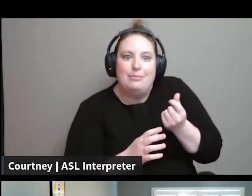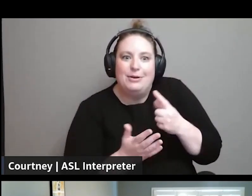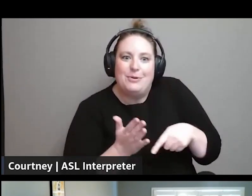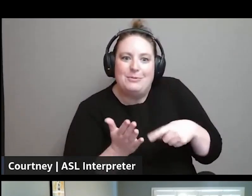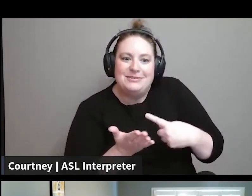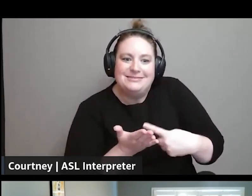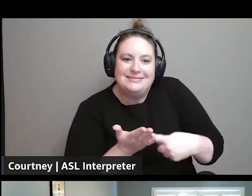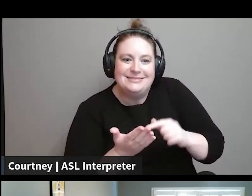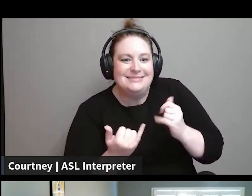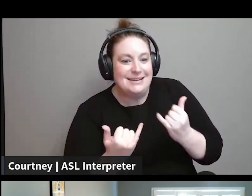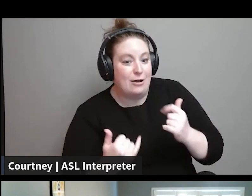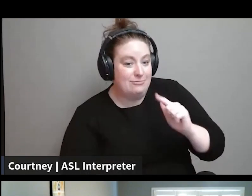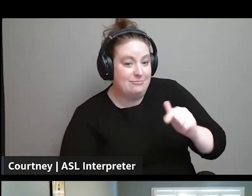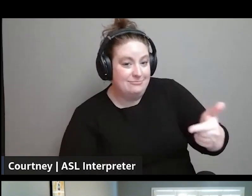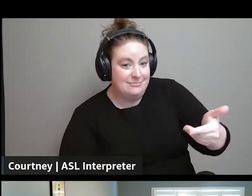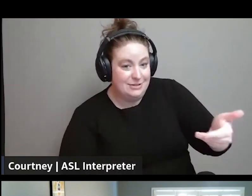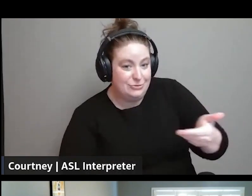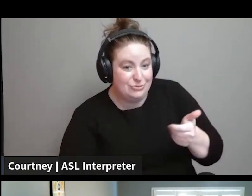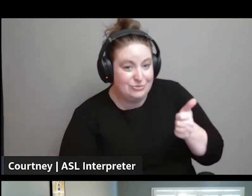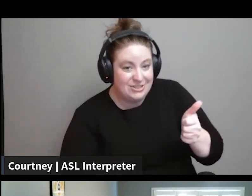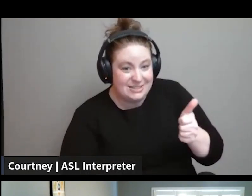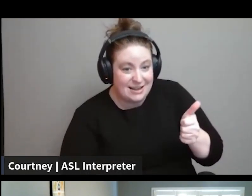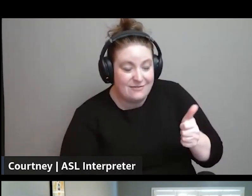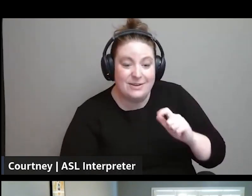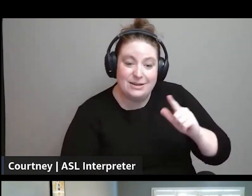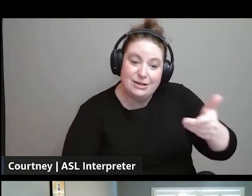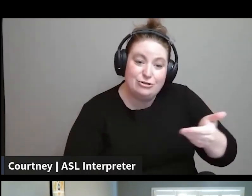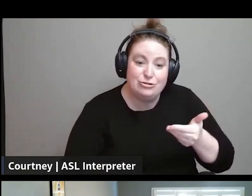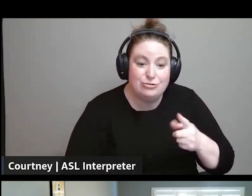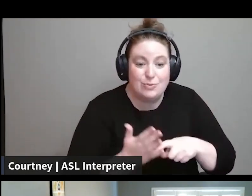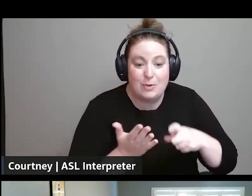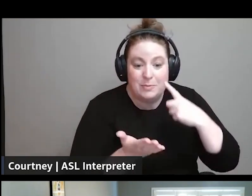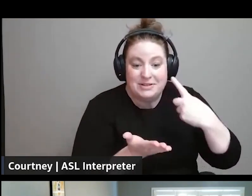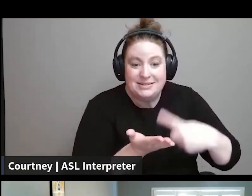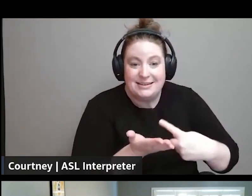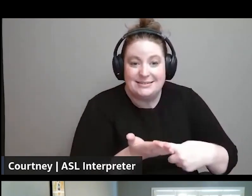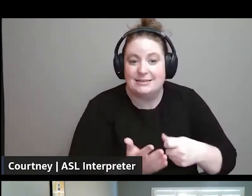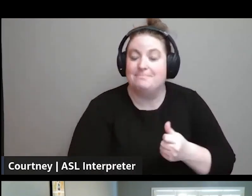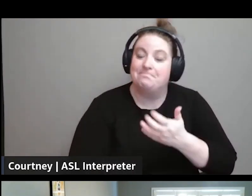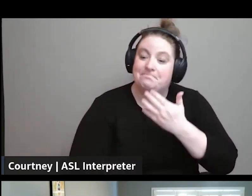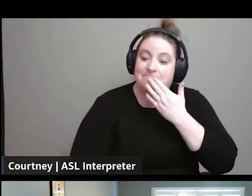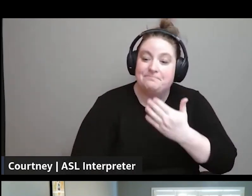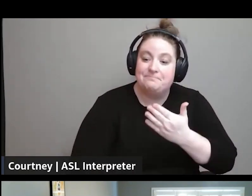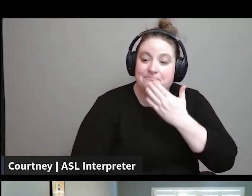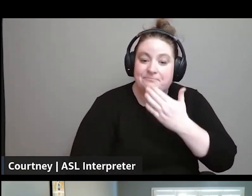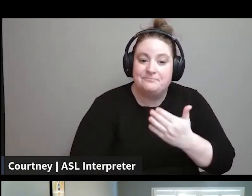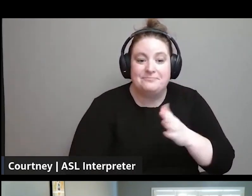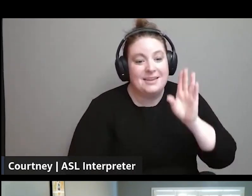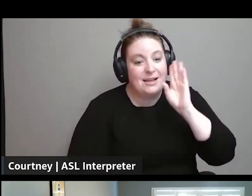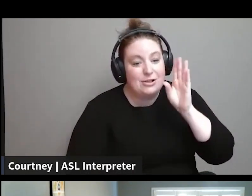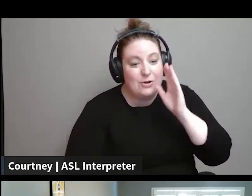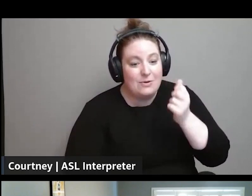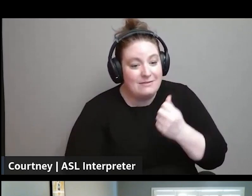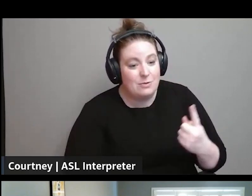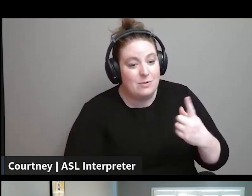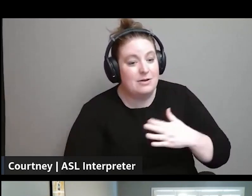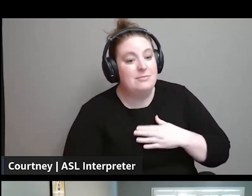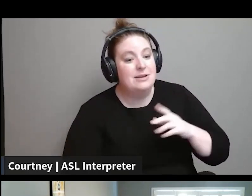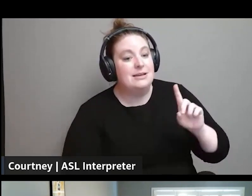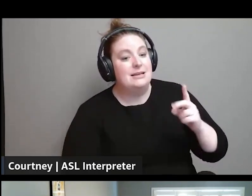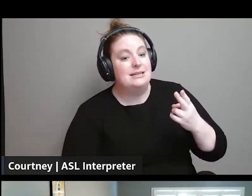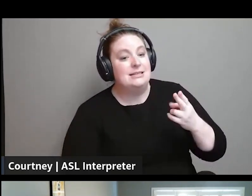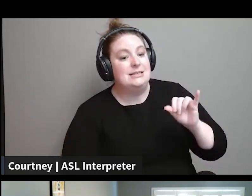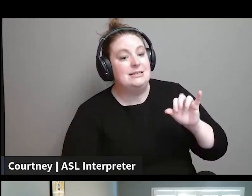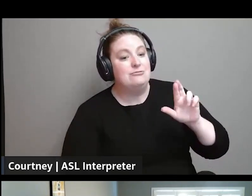gonna let you introduce yourself and let you introduce what we'll be talking about today. Thank you. Yeah. Hello, everyone. My name is Dheeraj